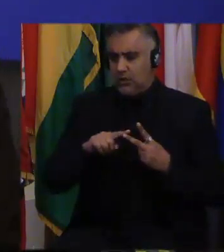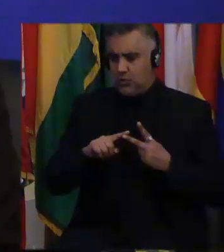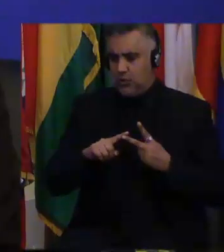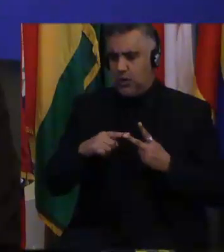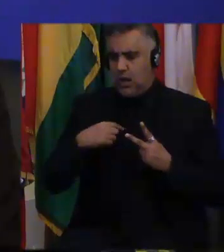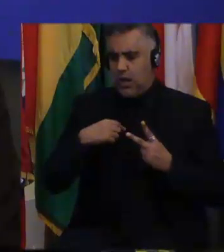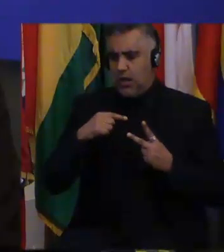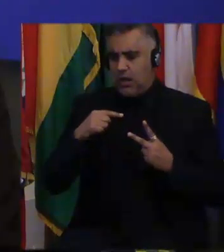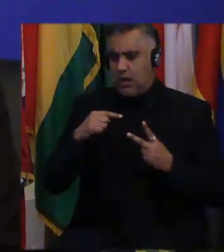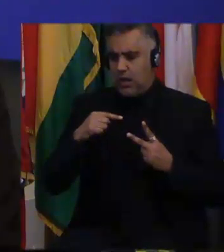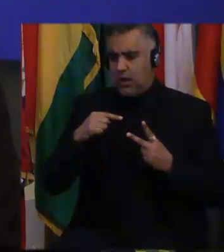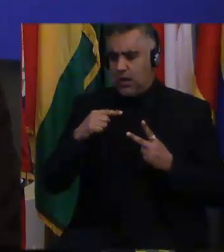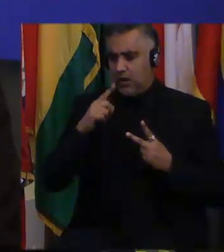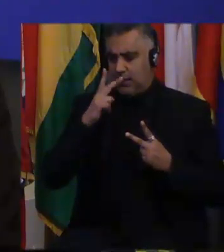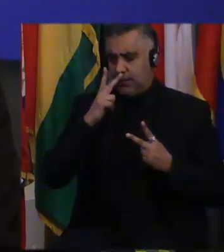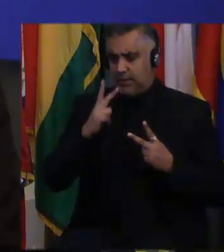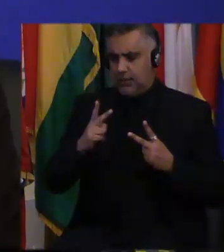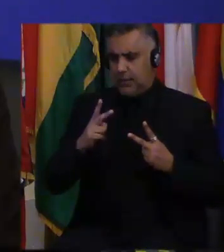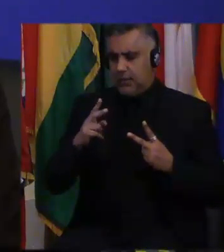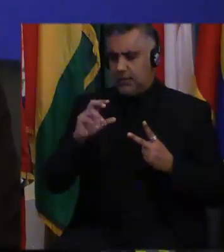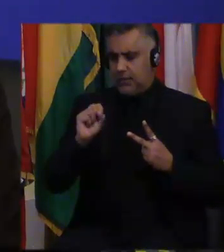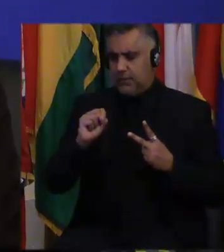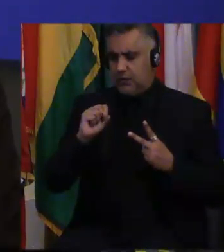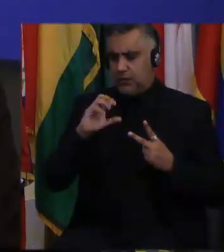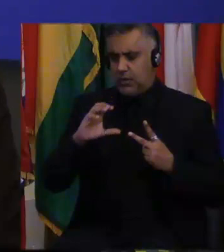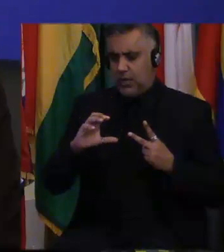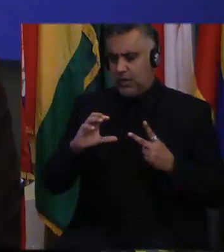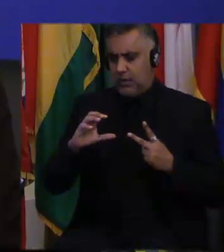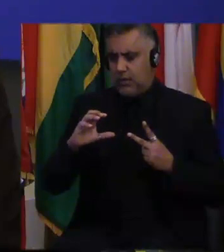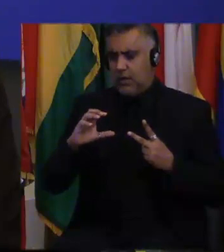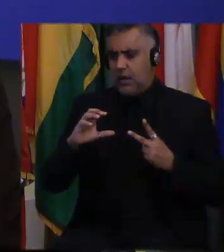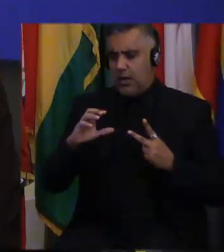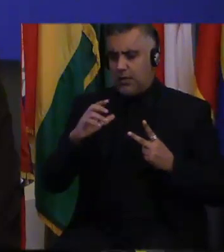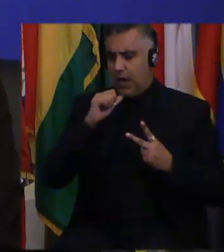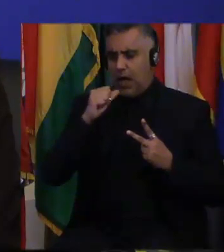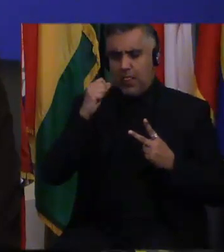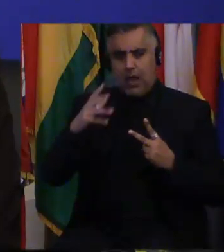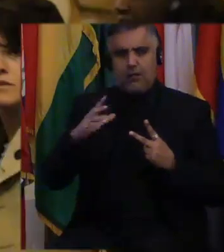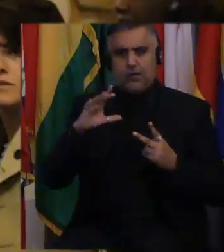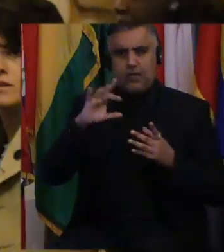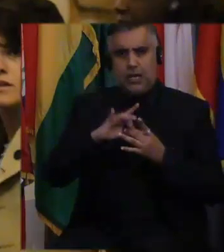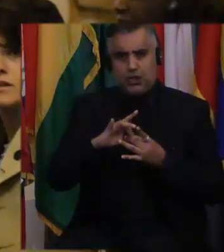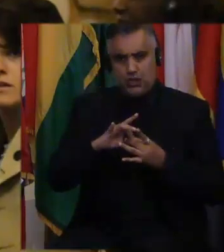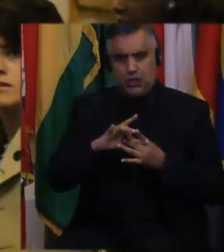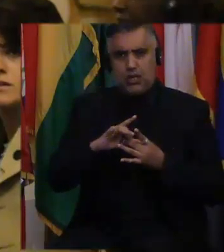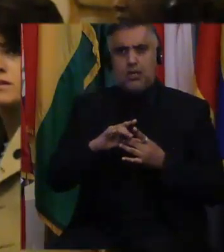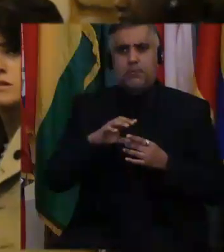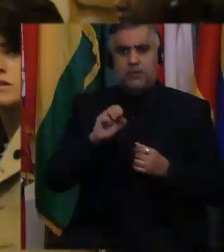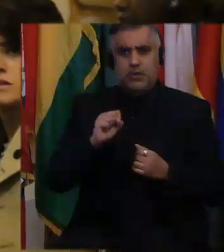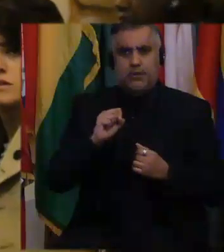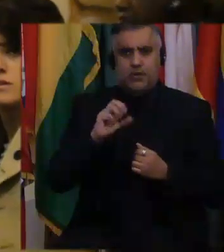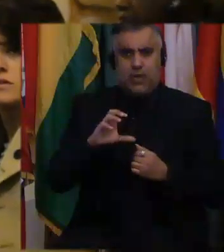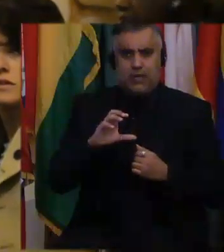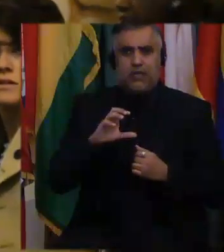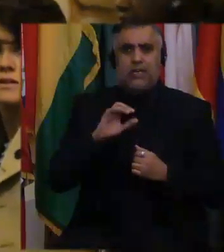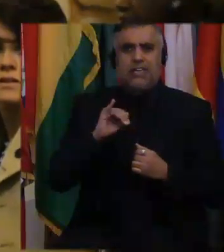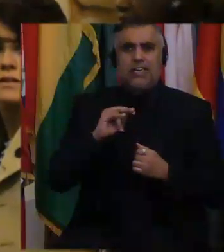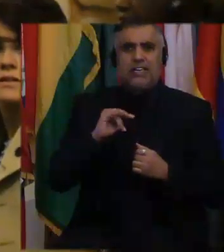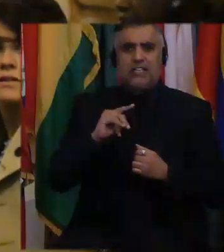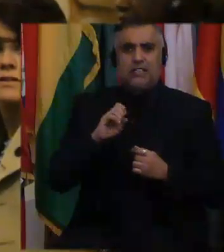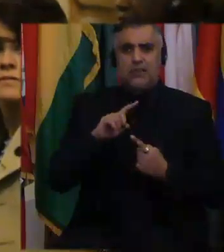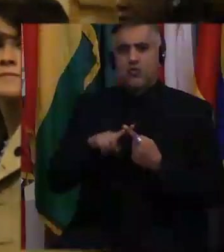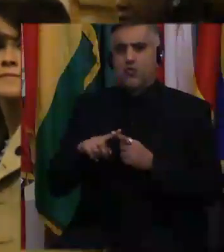only see stuff in the civil society realm. I feel like there's not a lot of connection between civil society initiatives